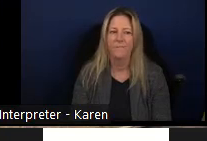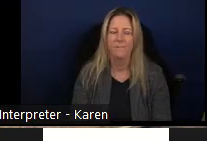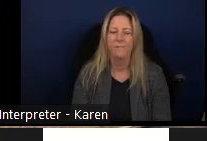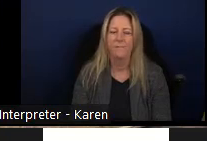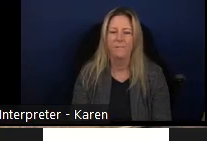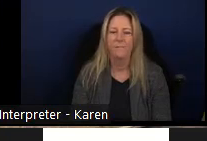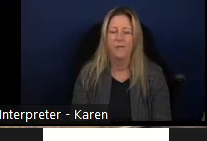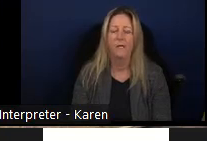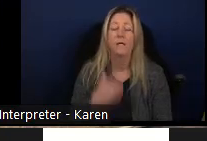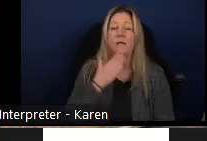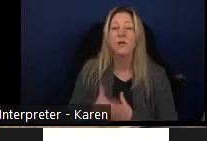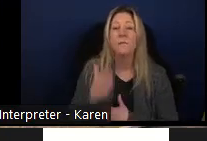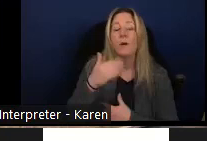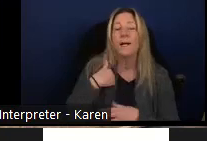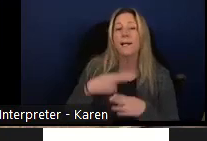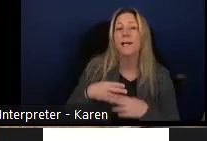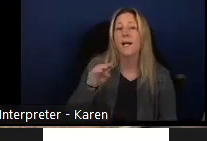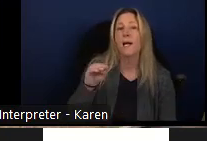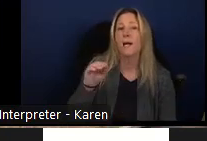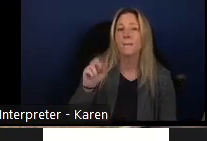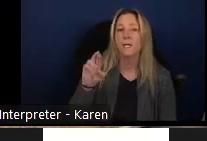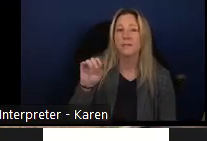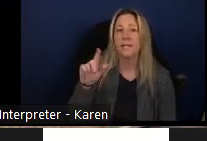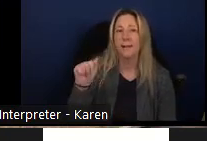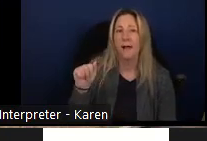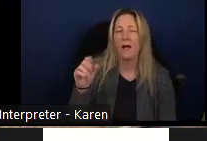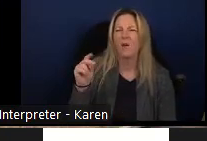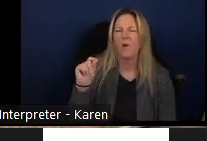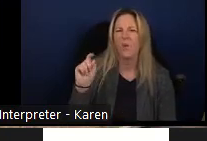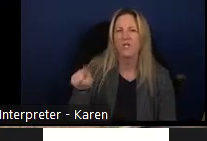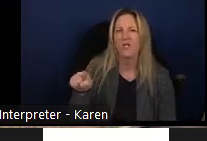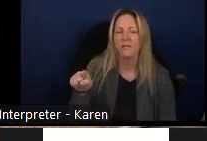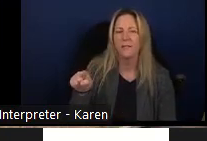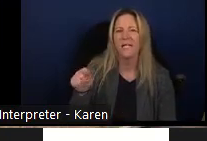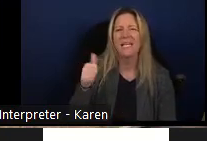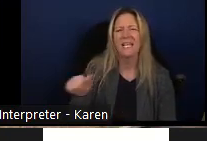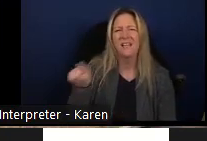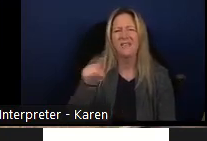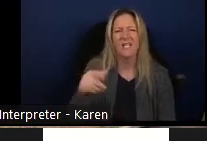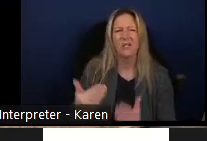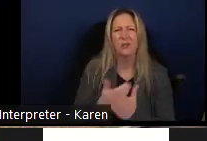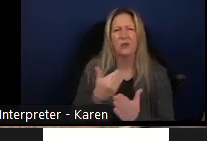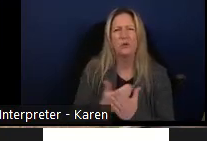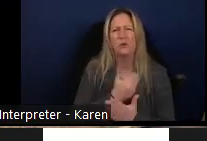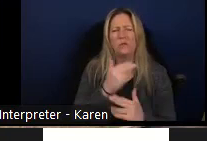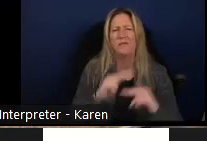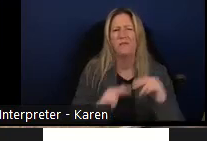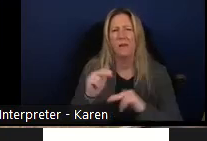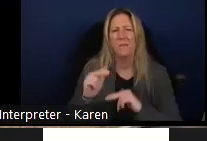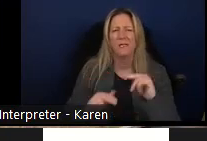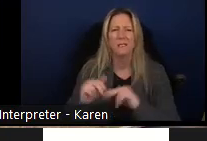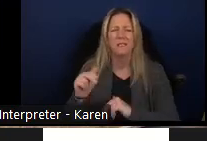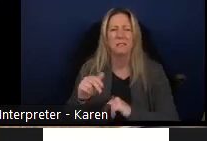Good morning. This is Marcella. I have a quick question. Is any of these new developments focused